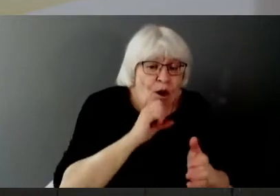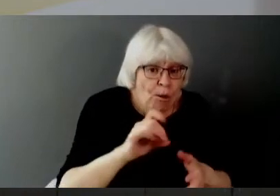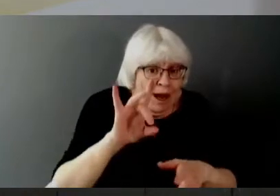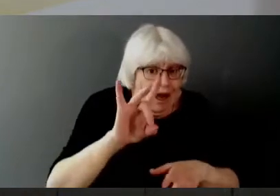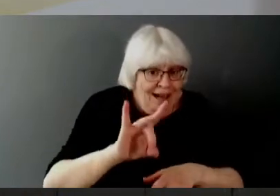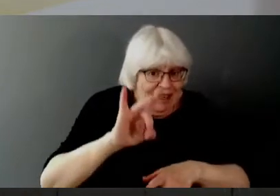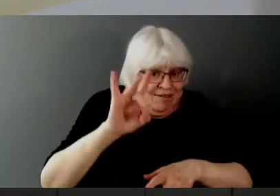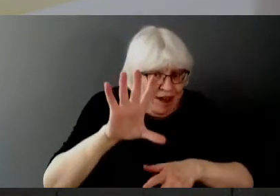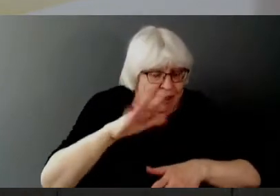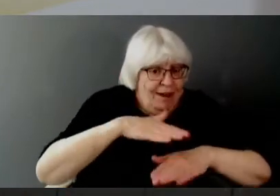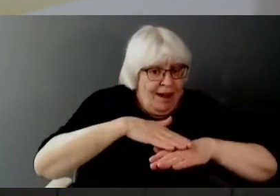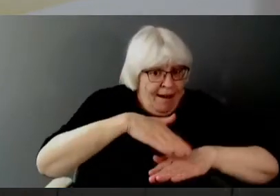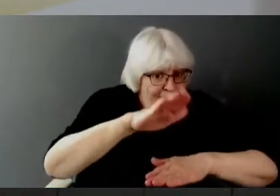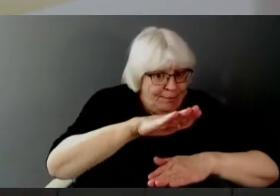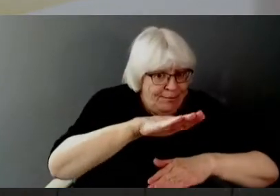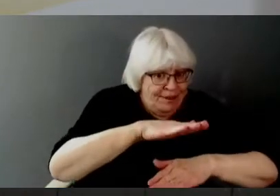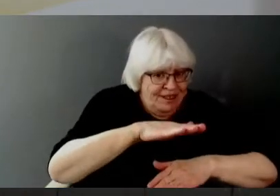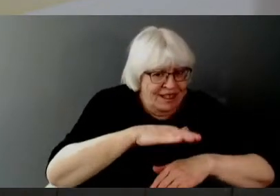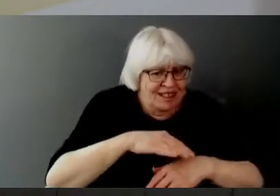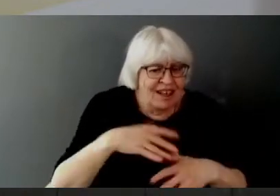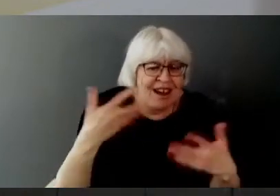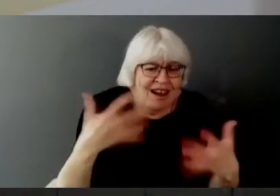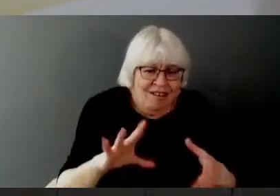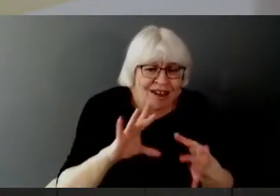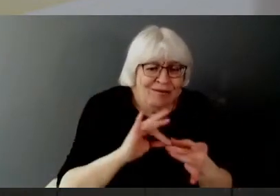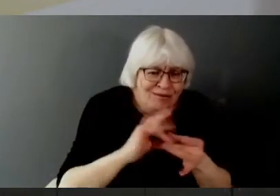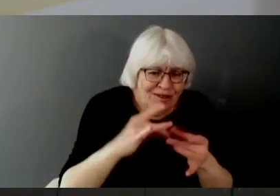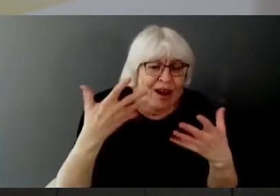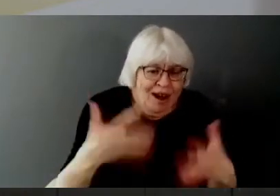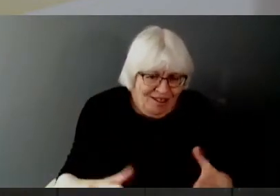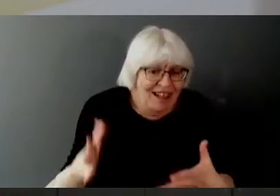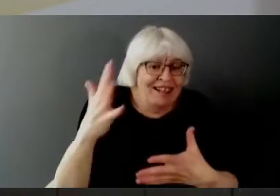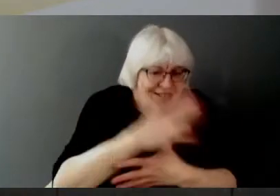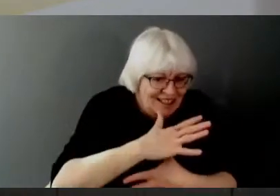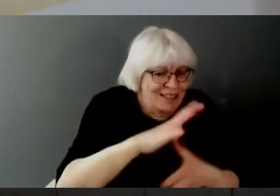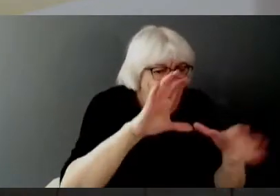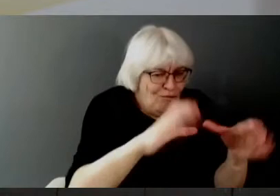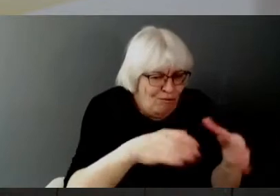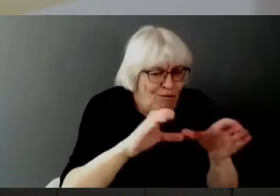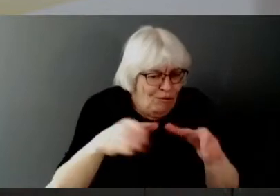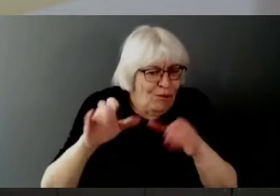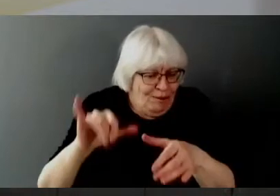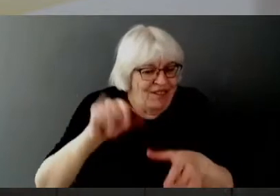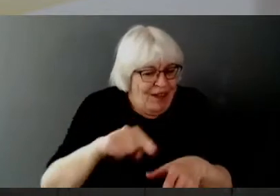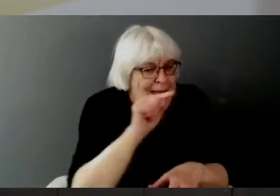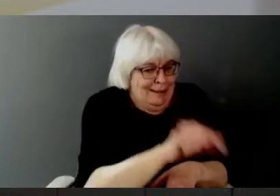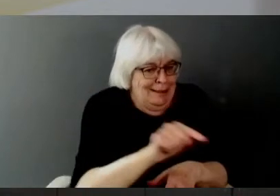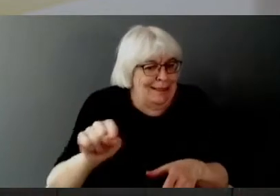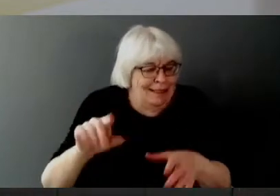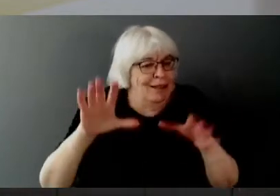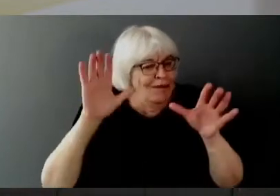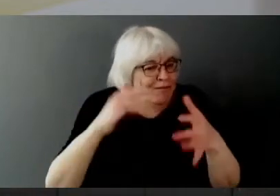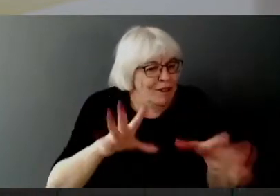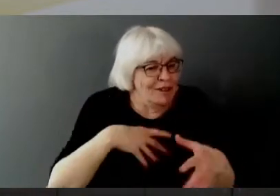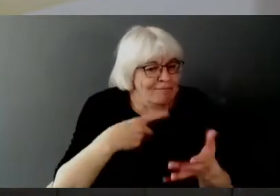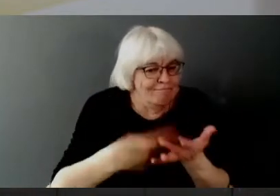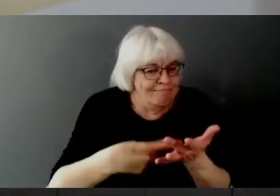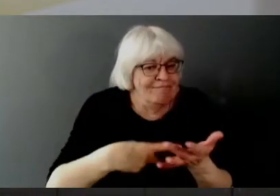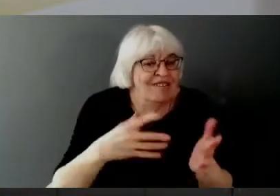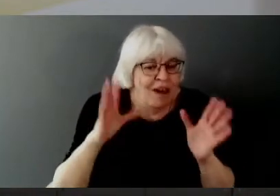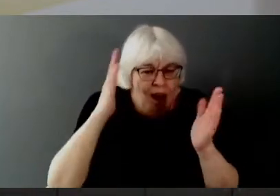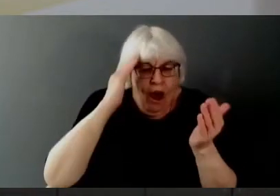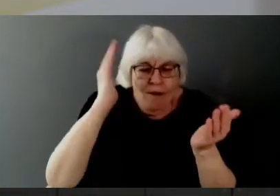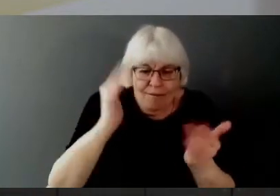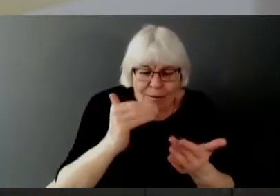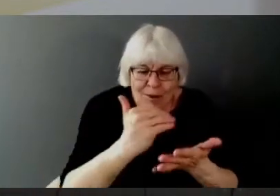of other groups that we hope to be able to start vaccinating by the end of February. And so there'll